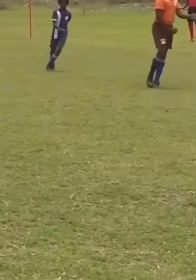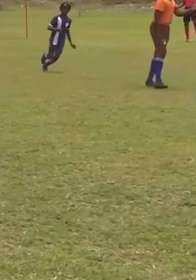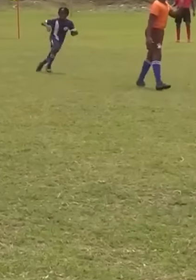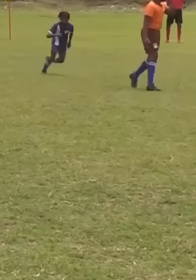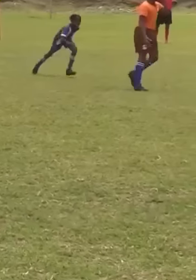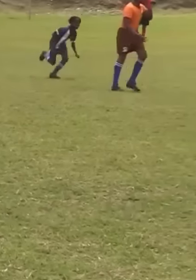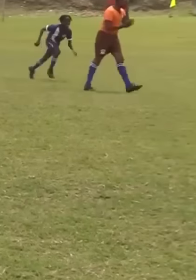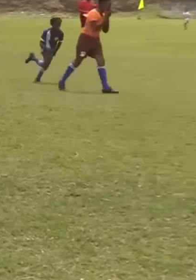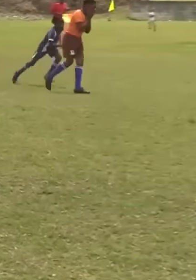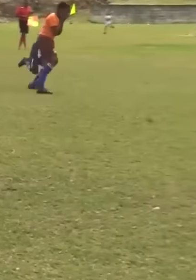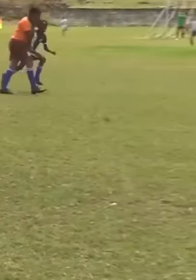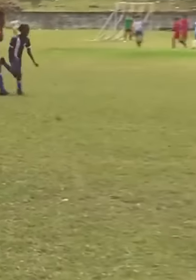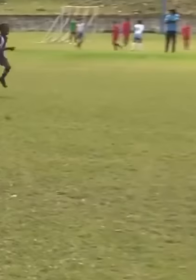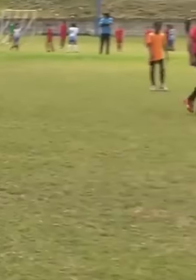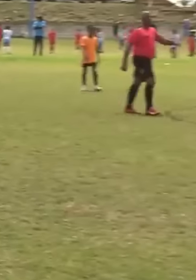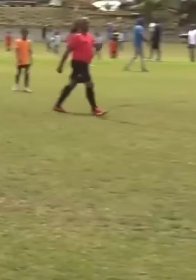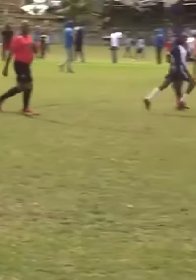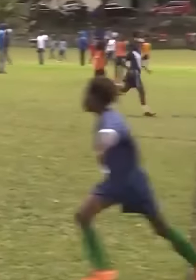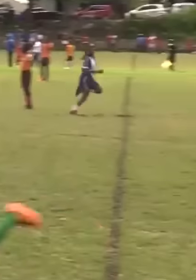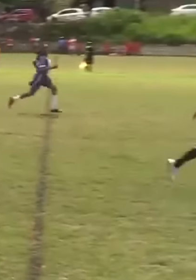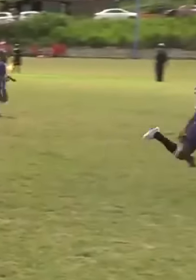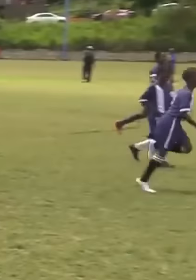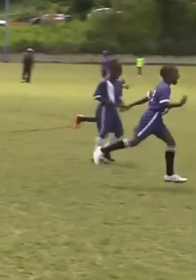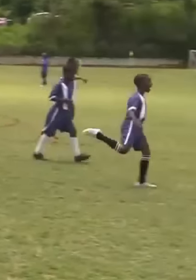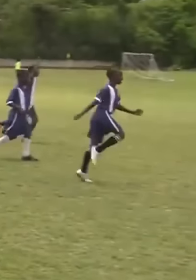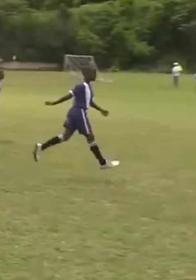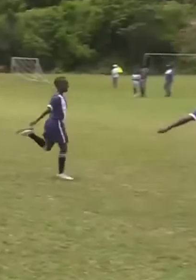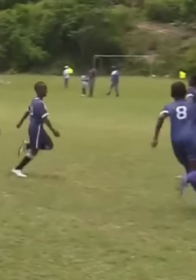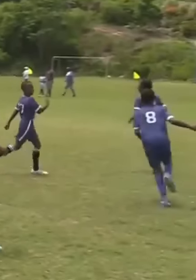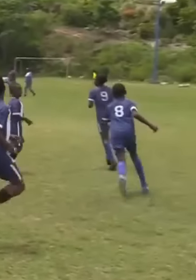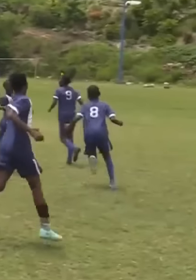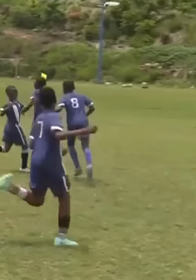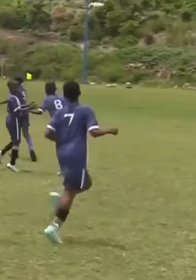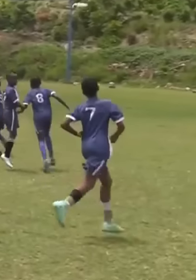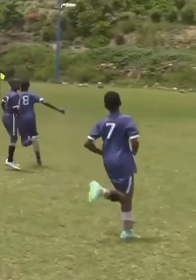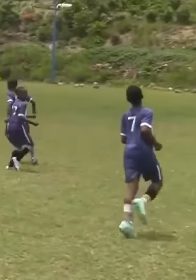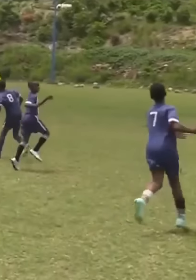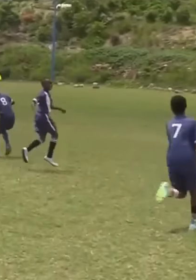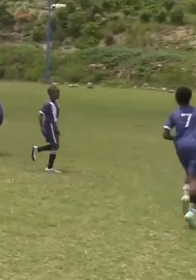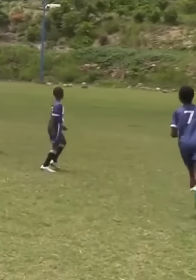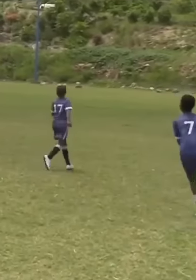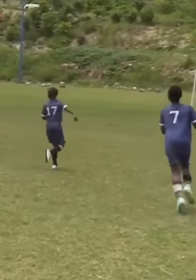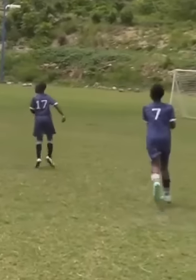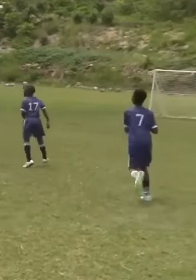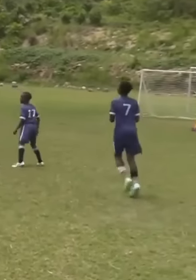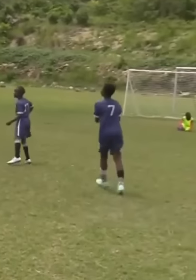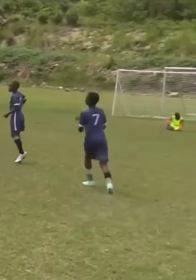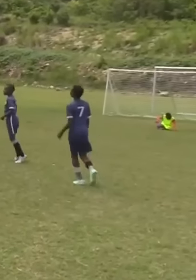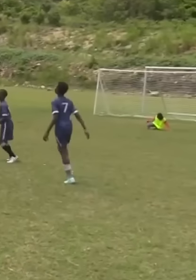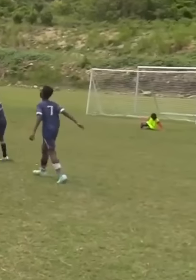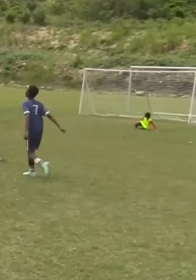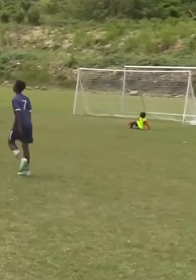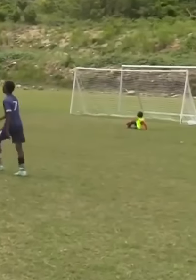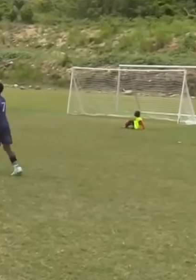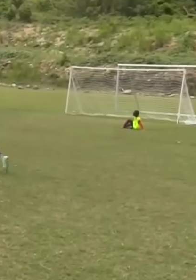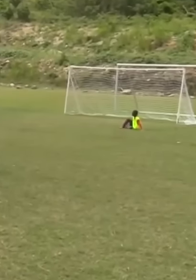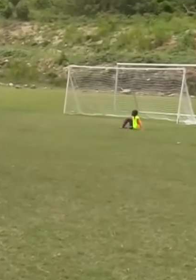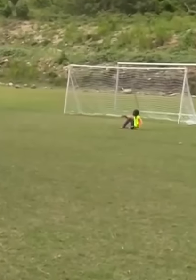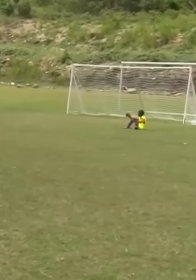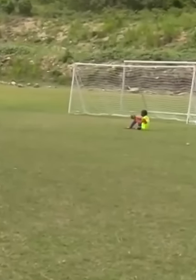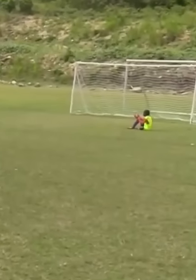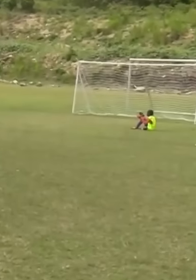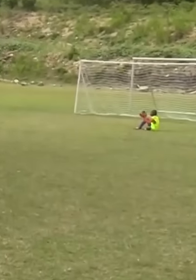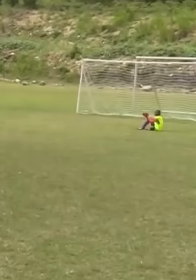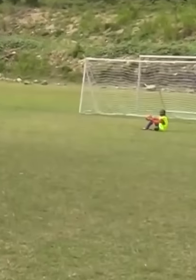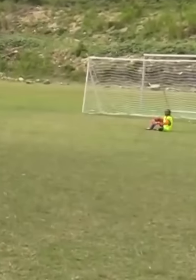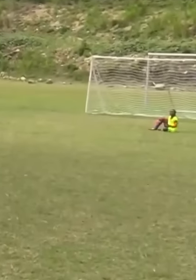the legs of the goalkeeper. Brace for Graves. And a 2-0 victory for George Lamin Primary over Bailey's